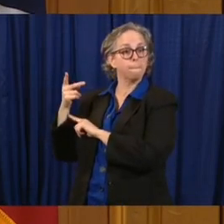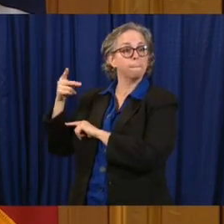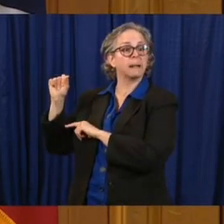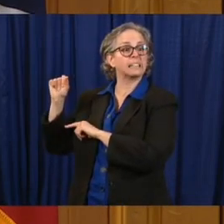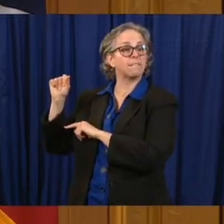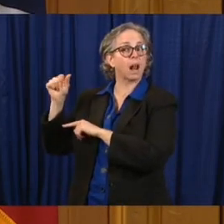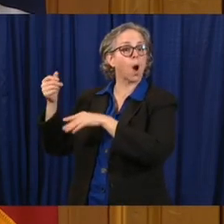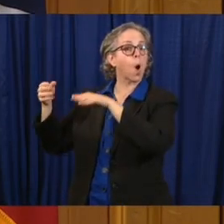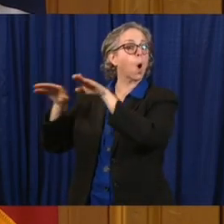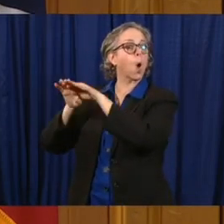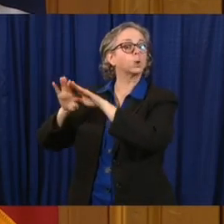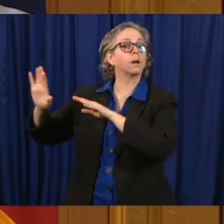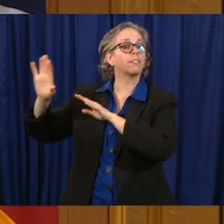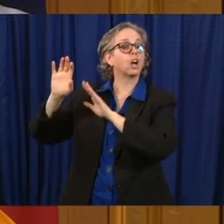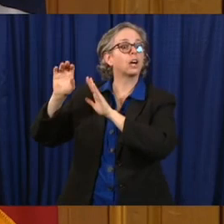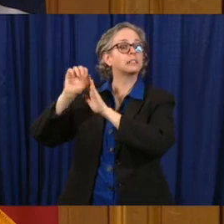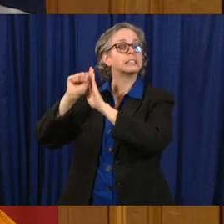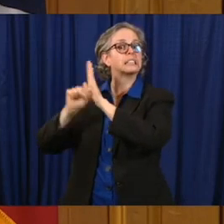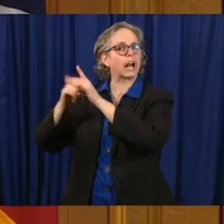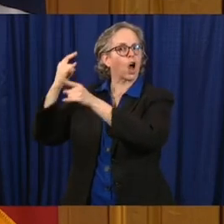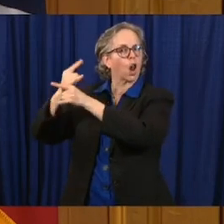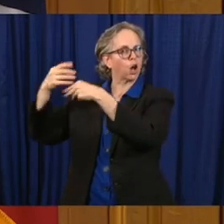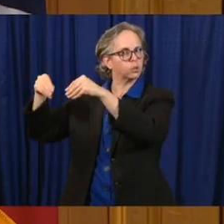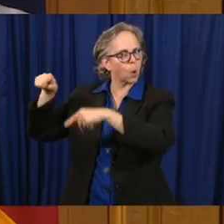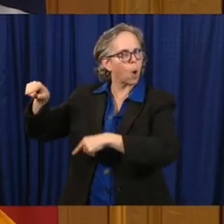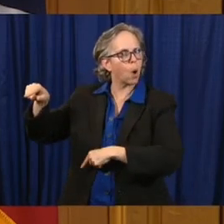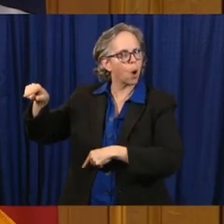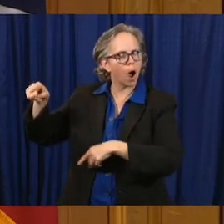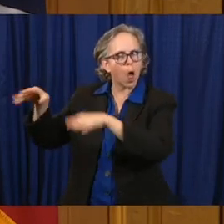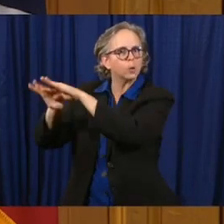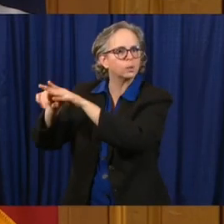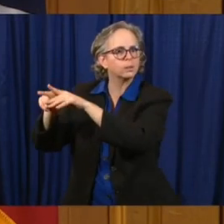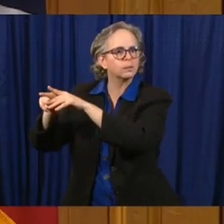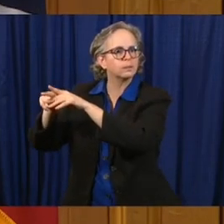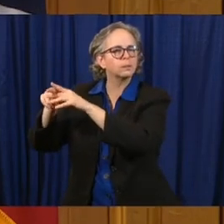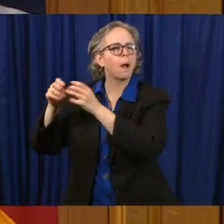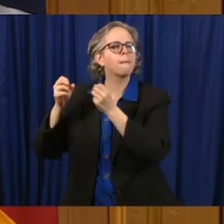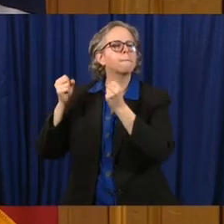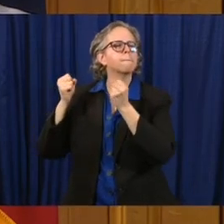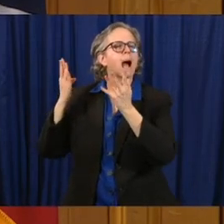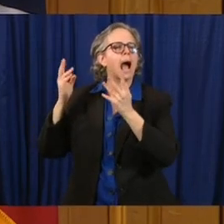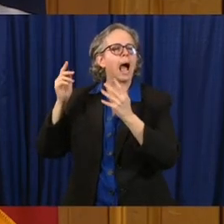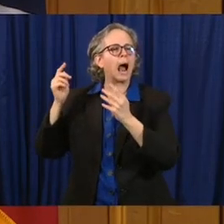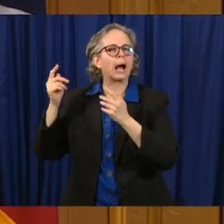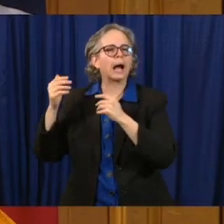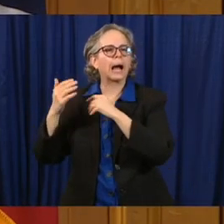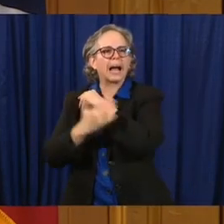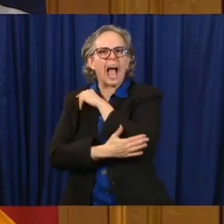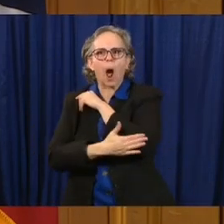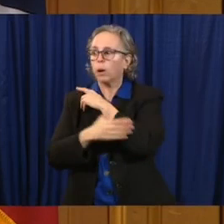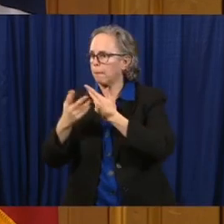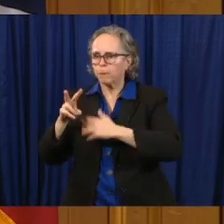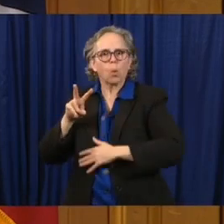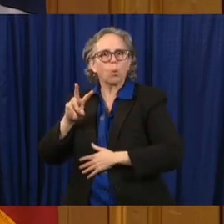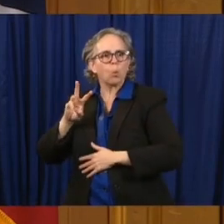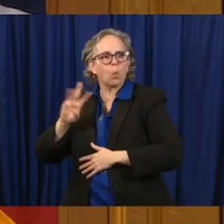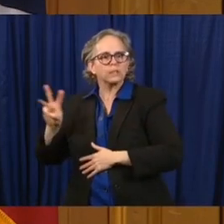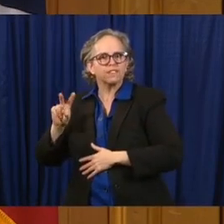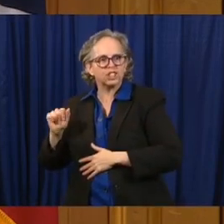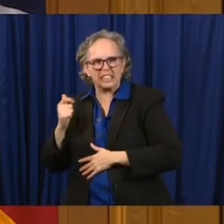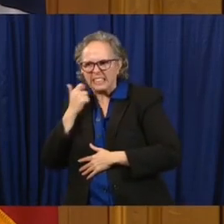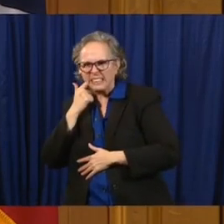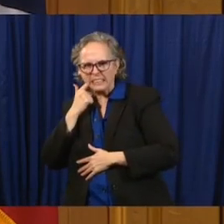of COVID-19. In addition, multiple border counties in West Virginia have relatively recently prohibited sales of liquor to persons who do